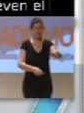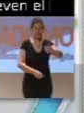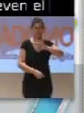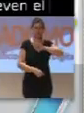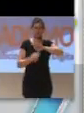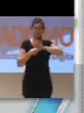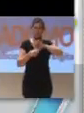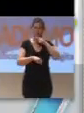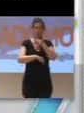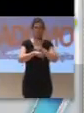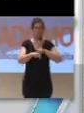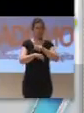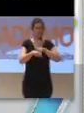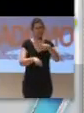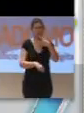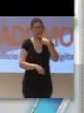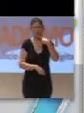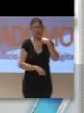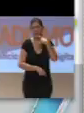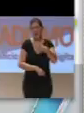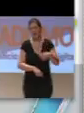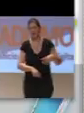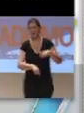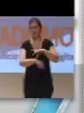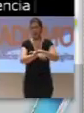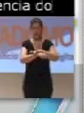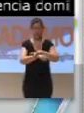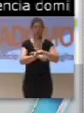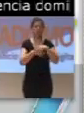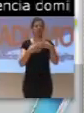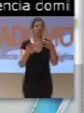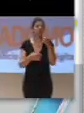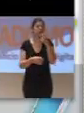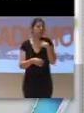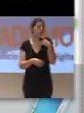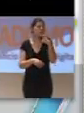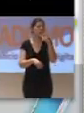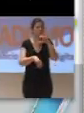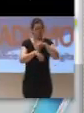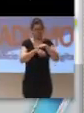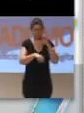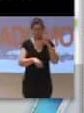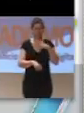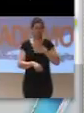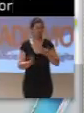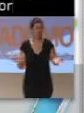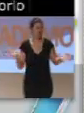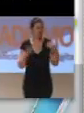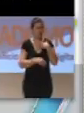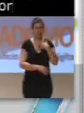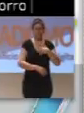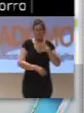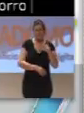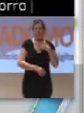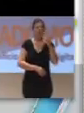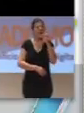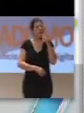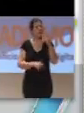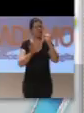stigmatized, we could say, the people that carried it. So some people, for instance, we knew they didn't want to carry the